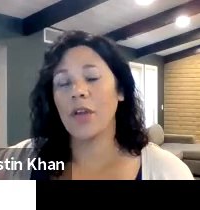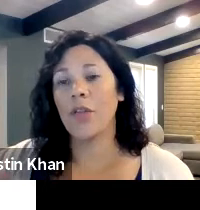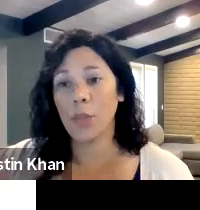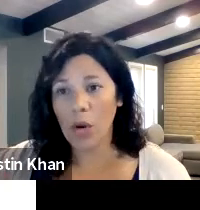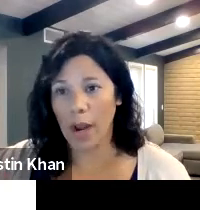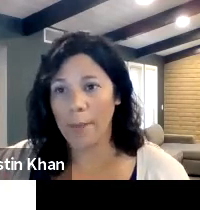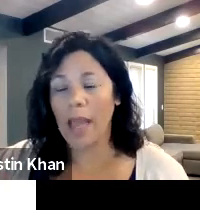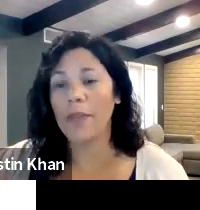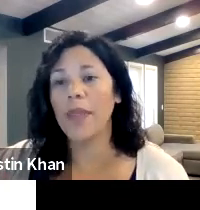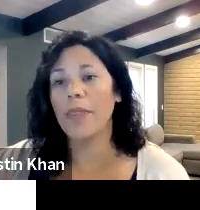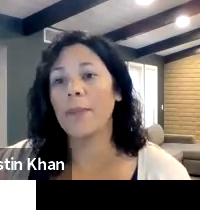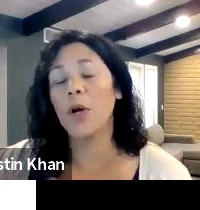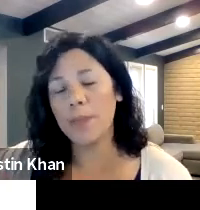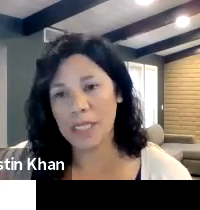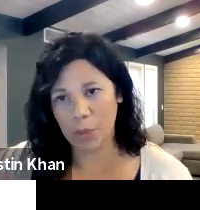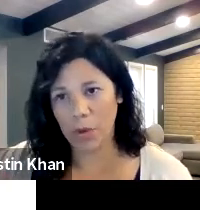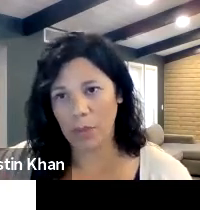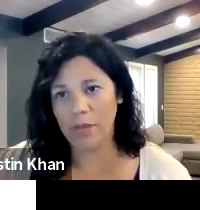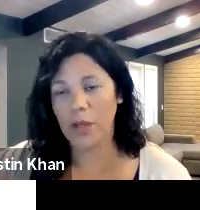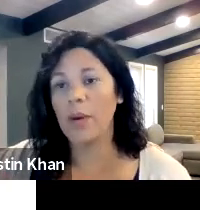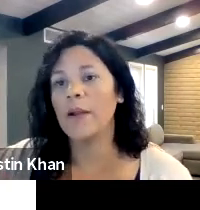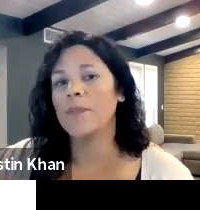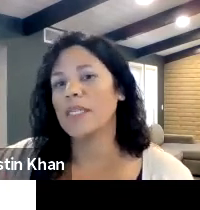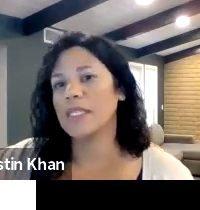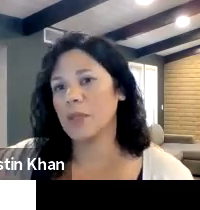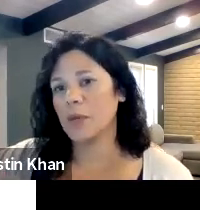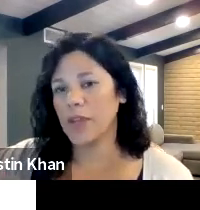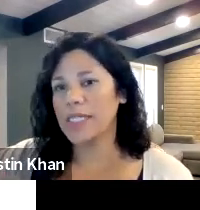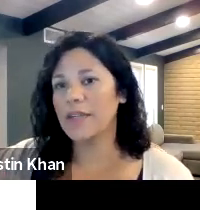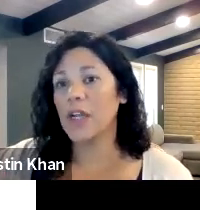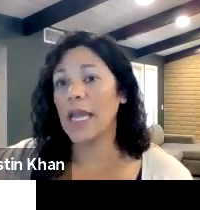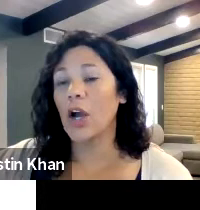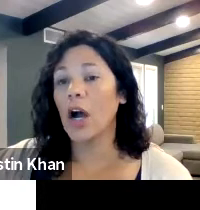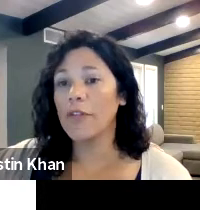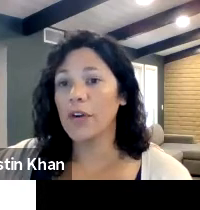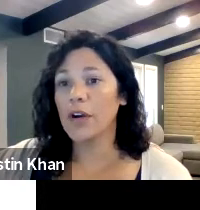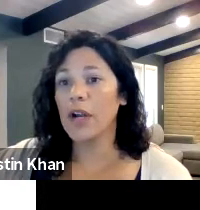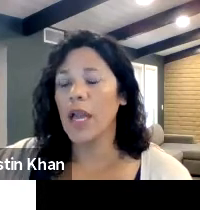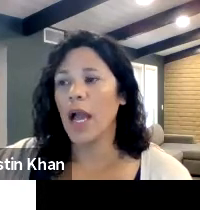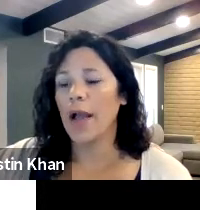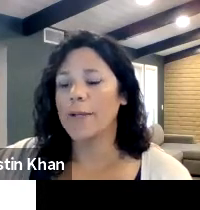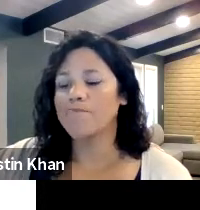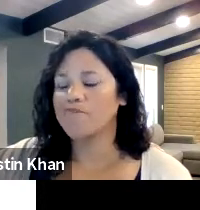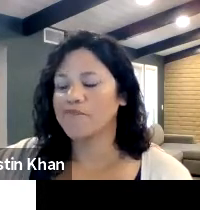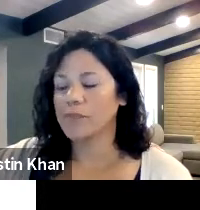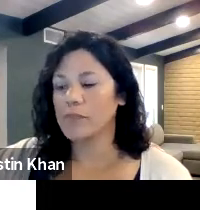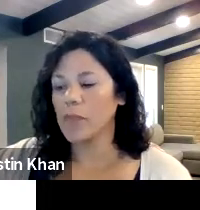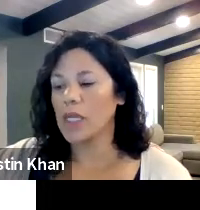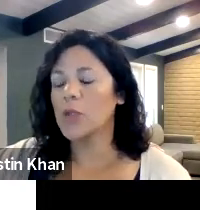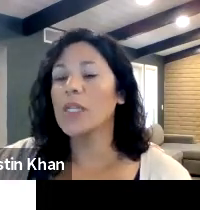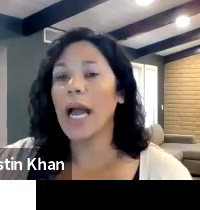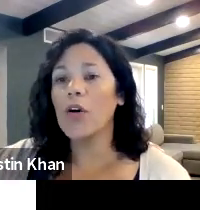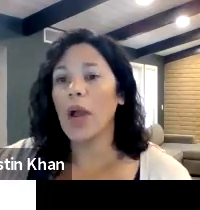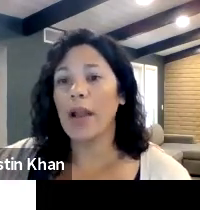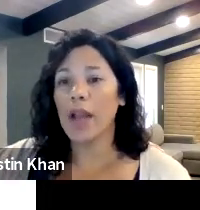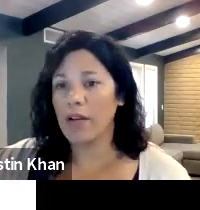of the program. And the purpose of program review is to be reflective and offer